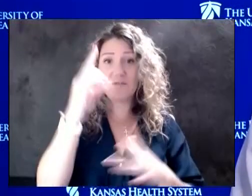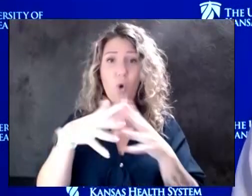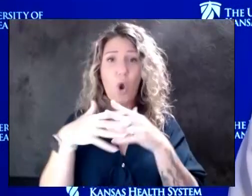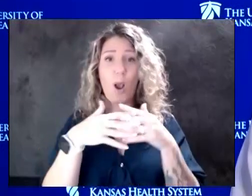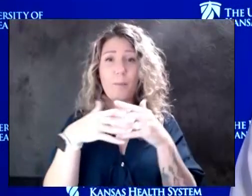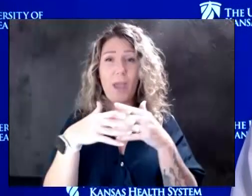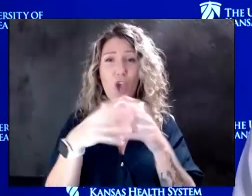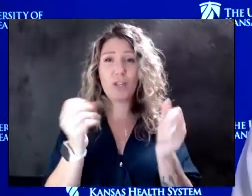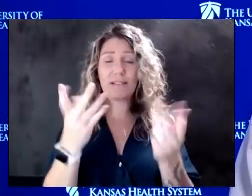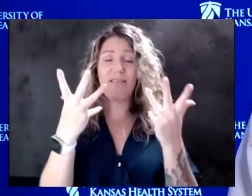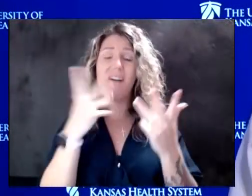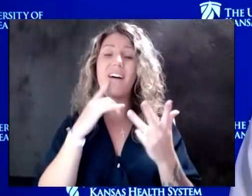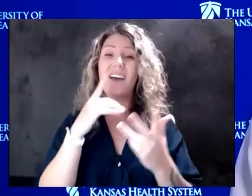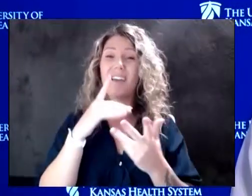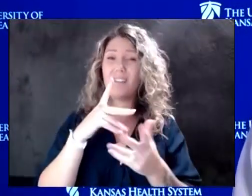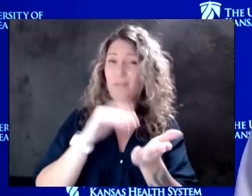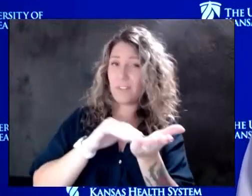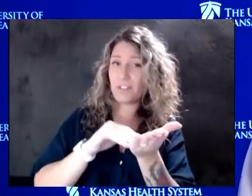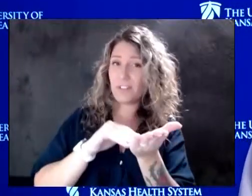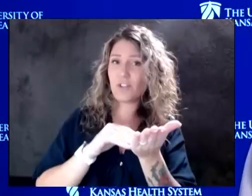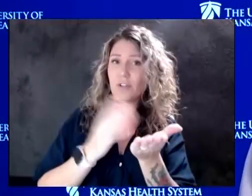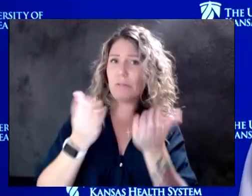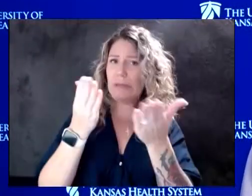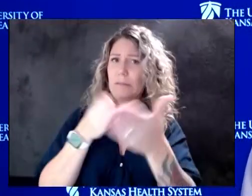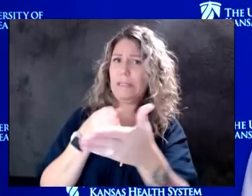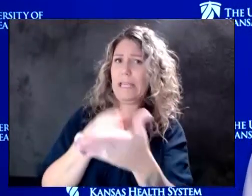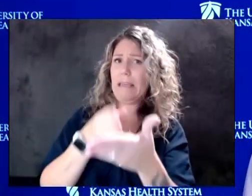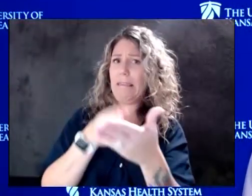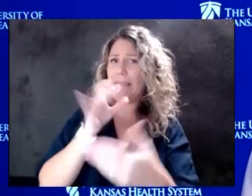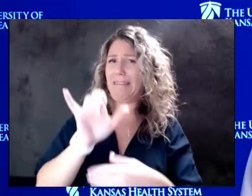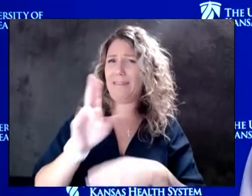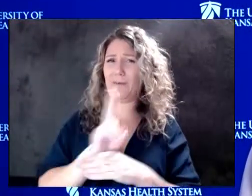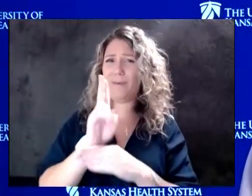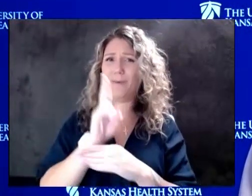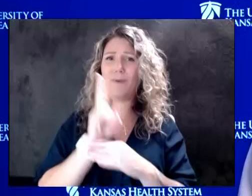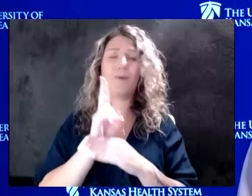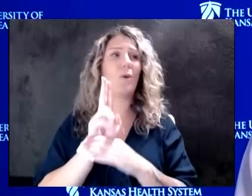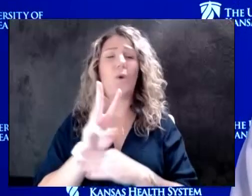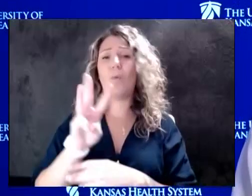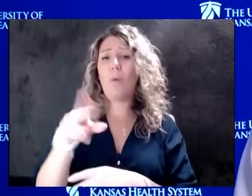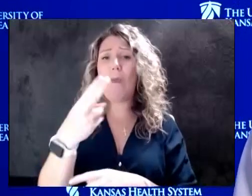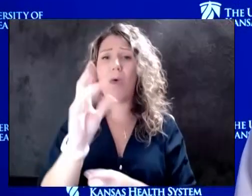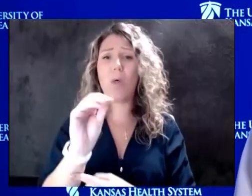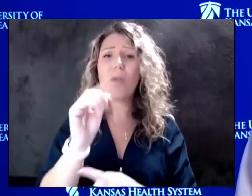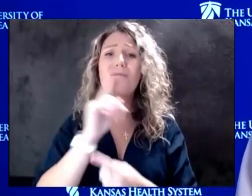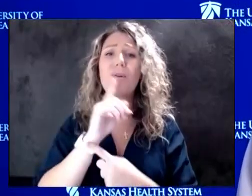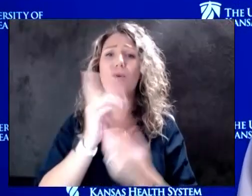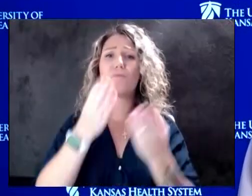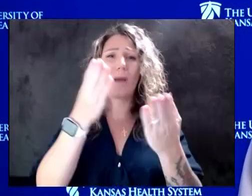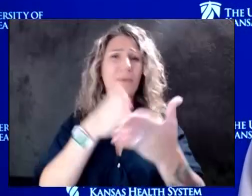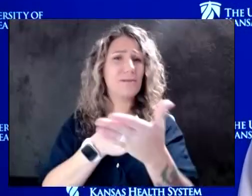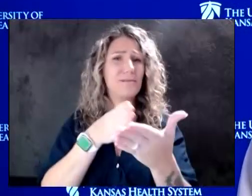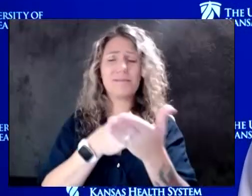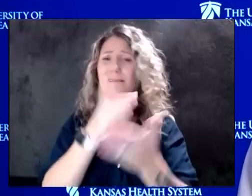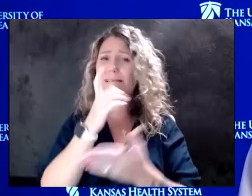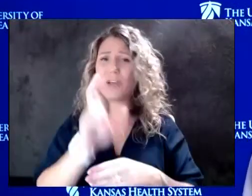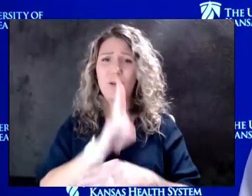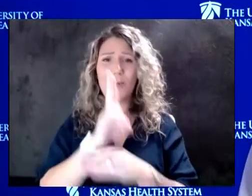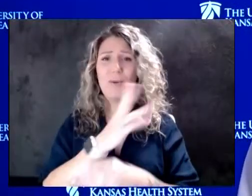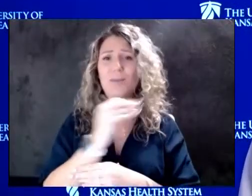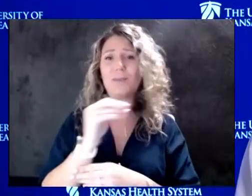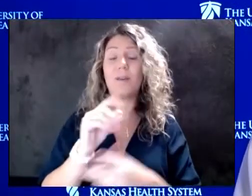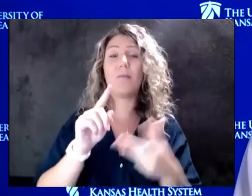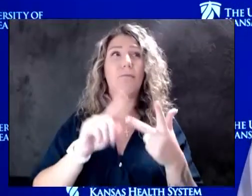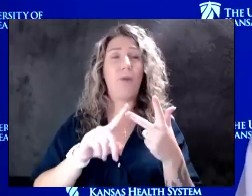physicians, recommends against the use. World Health Organization recommends against the use of ivermectin, and the FDA also, I think, has